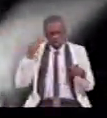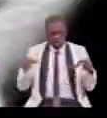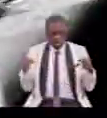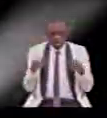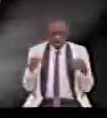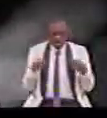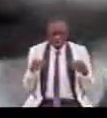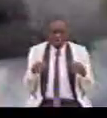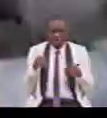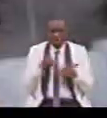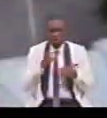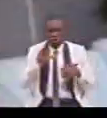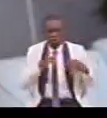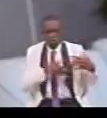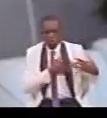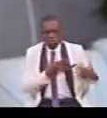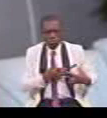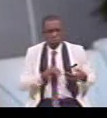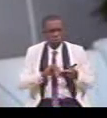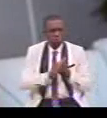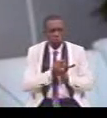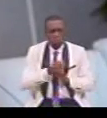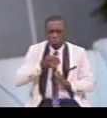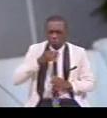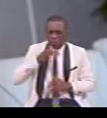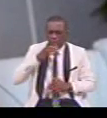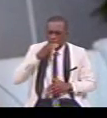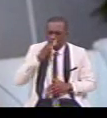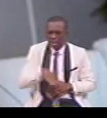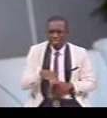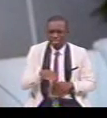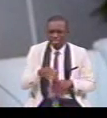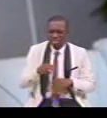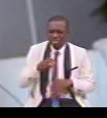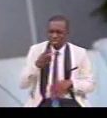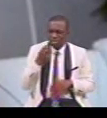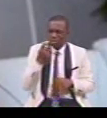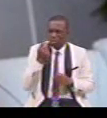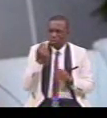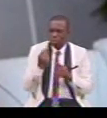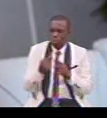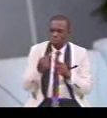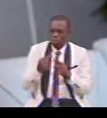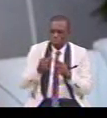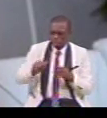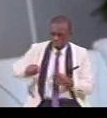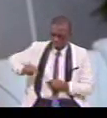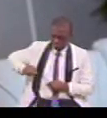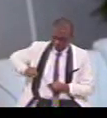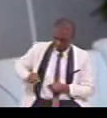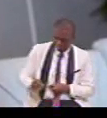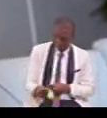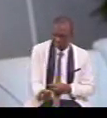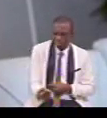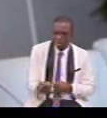this corrosive but worse those acidic words and those torturing